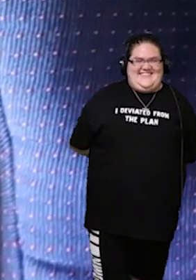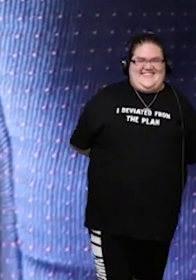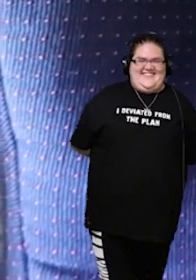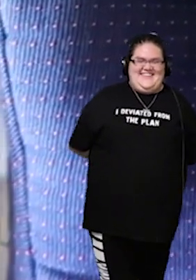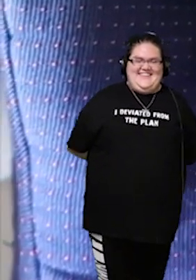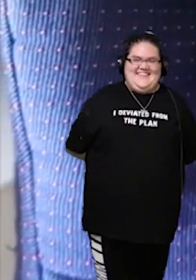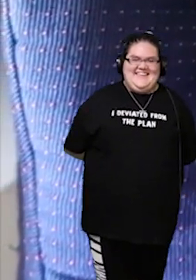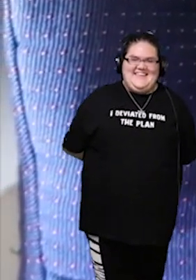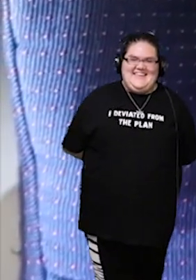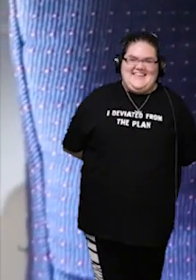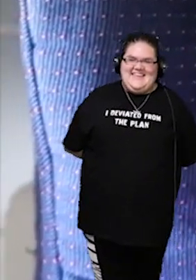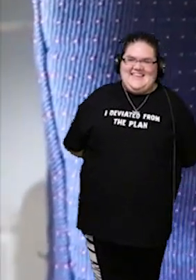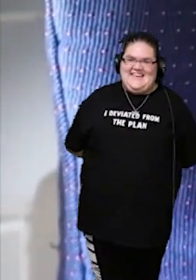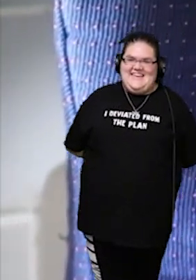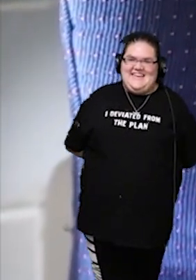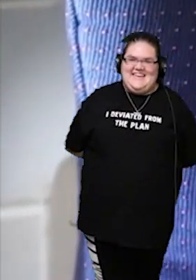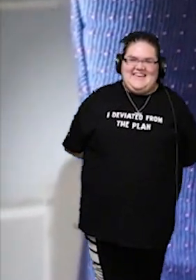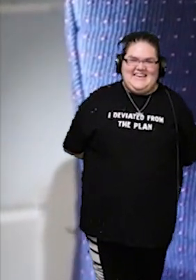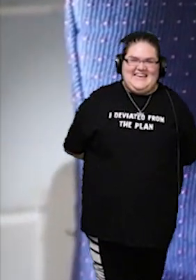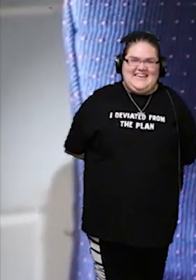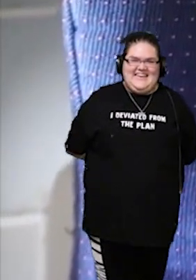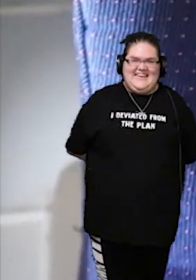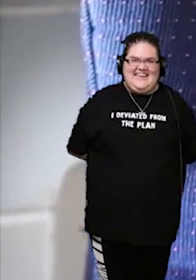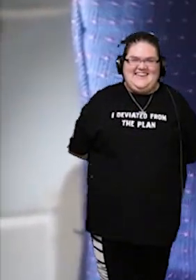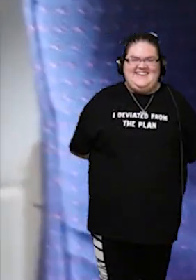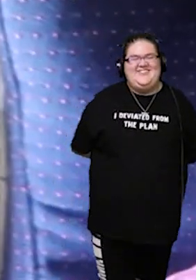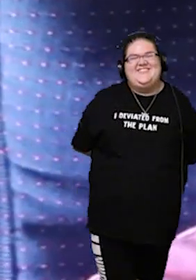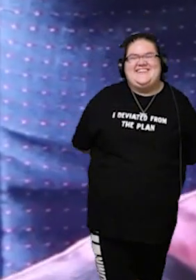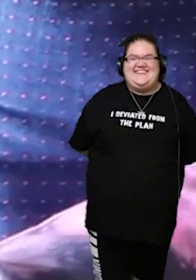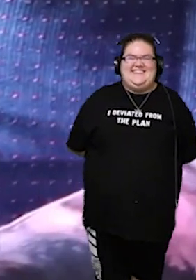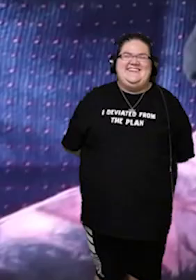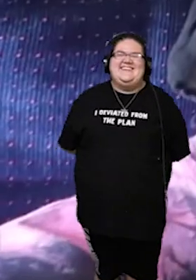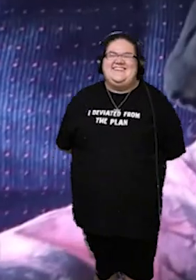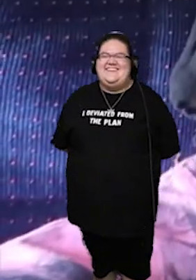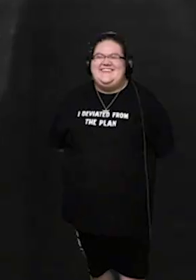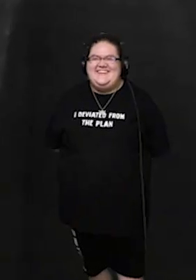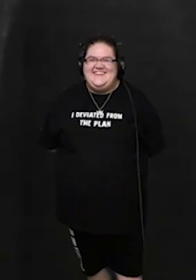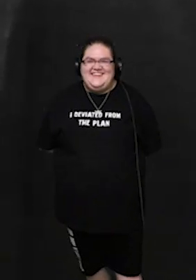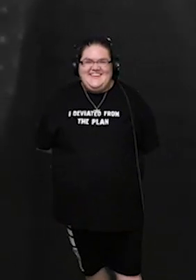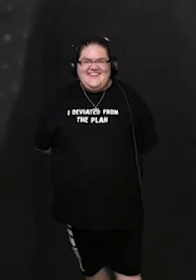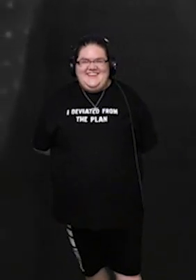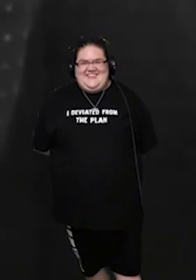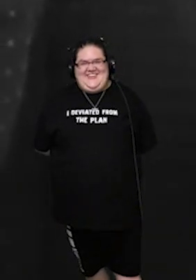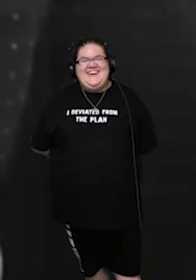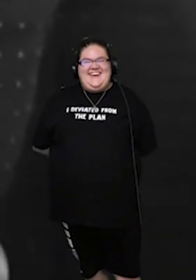don't know. They said, do you want any drinks, sir? And sounds, I was like, that sounds a bit racist. Oh, my God.